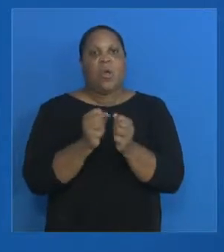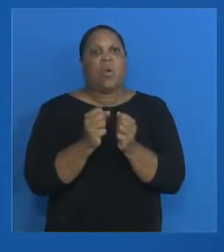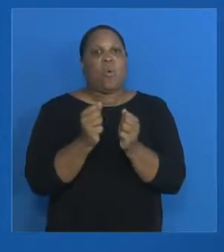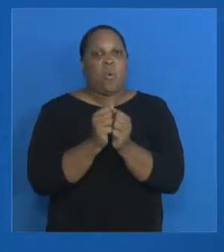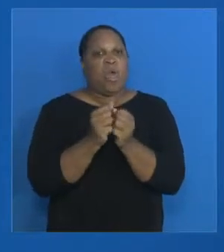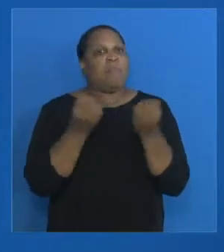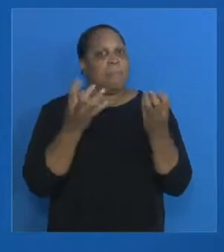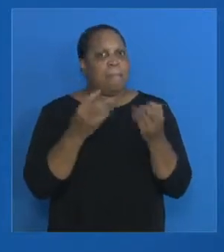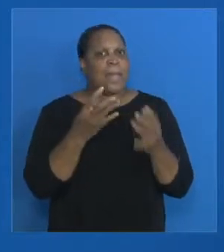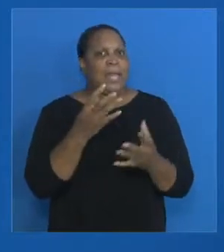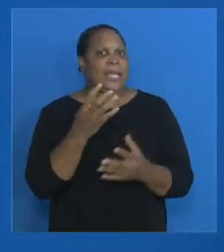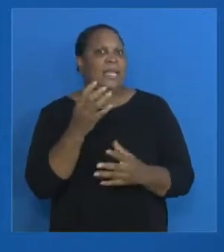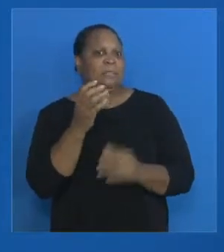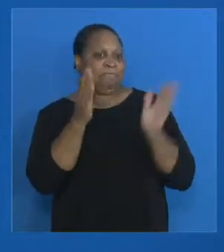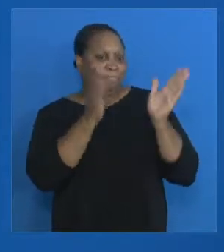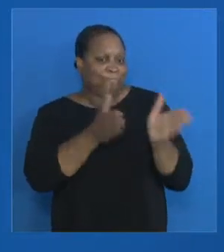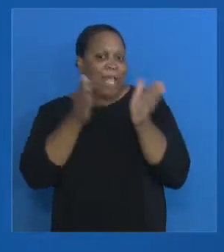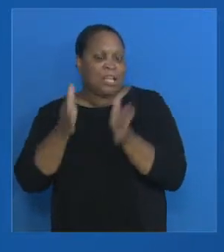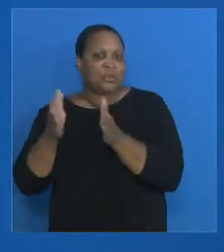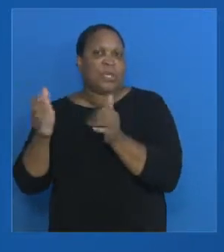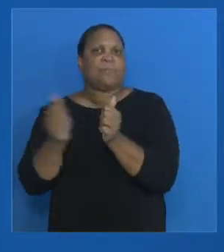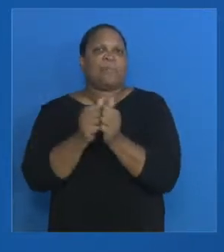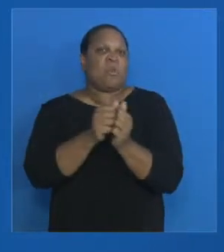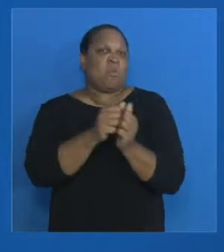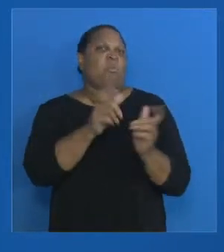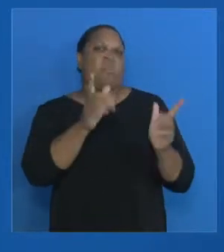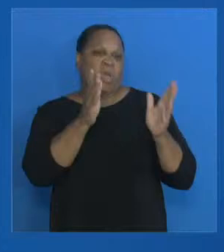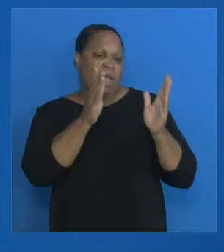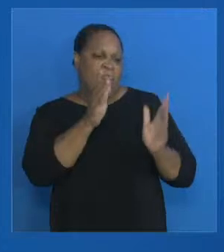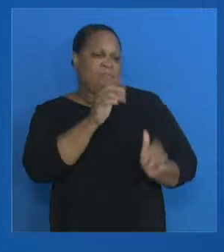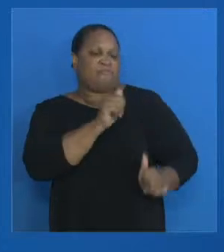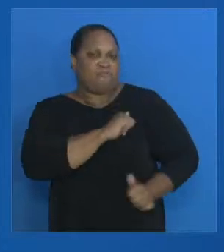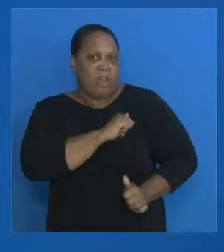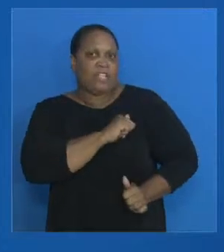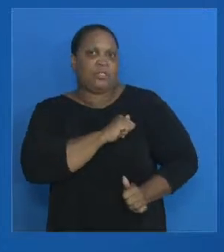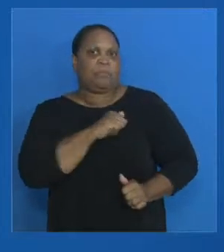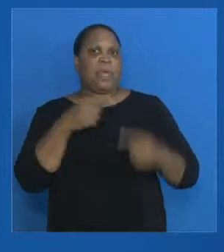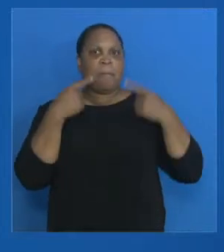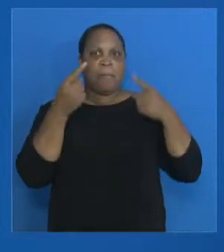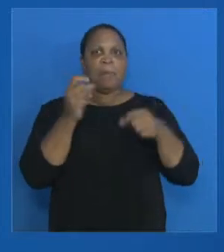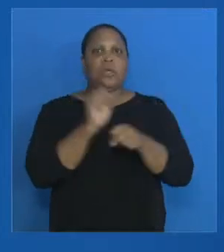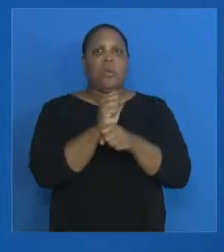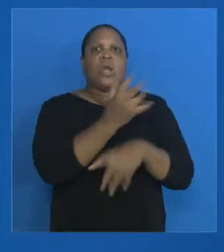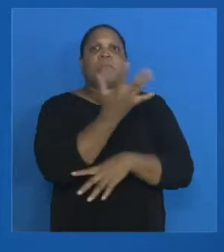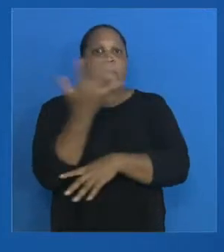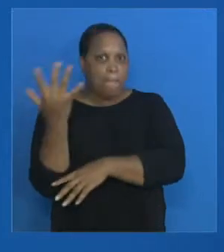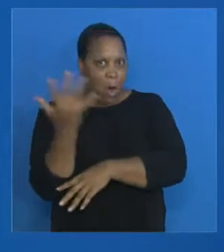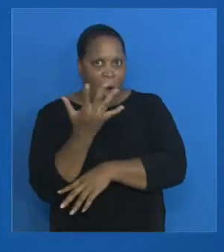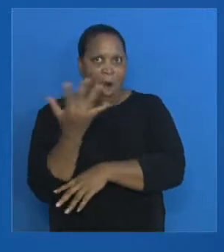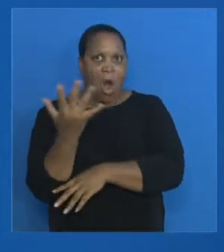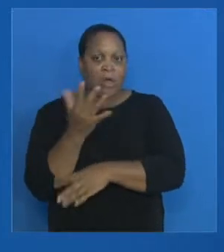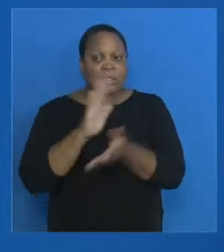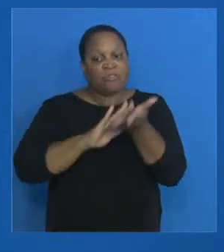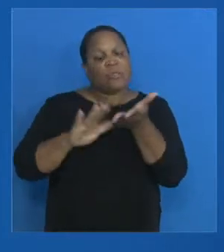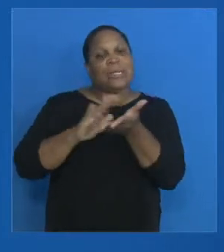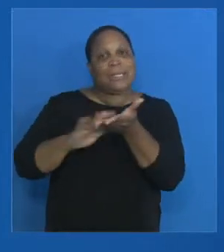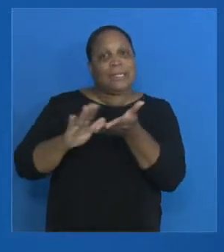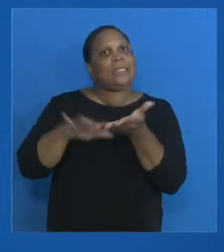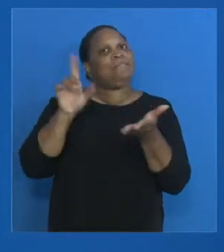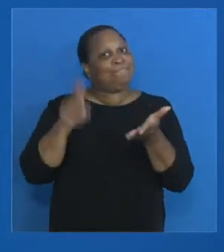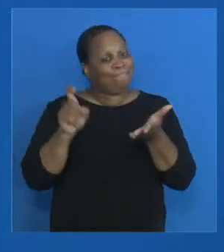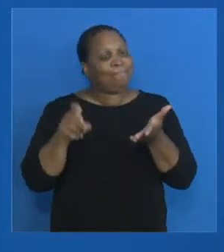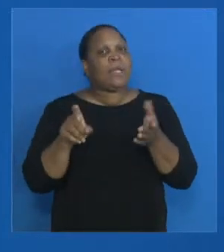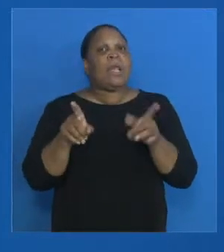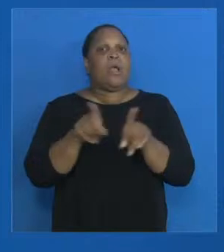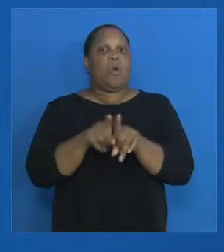number of agencies, including the Regiment, Public Works, Parks Department, for the clean-up effort, as well